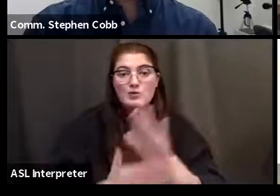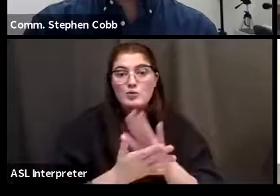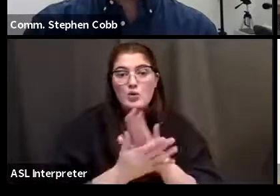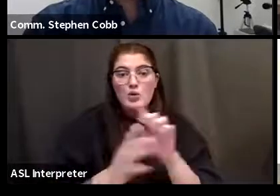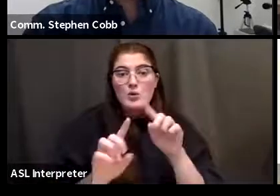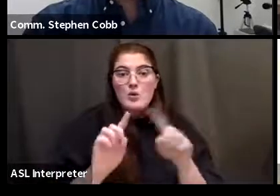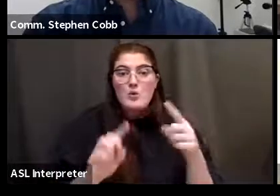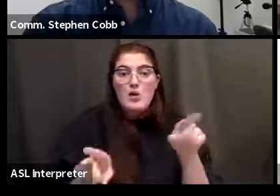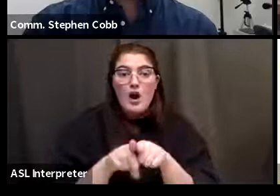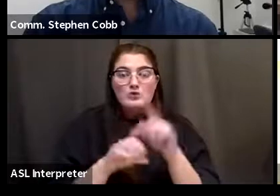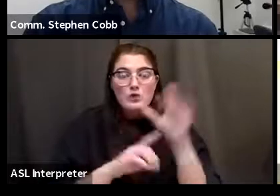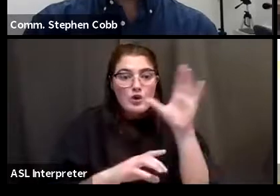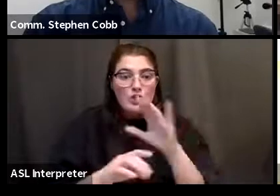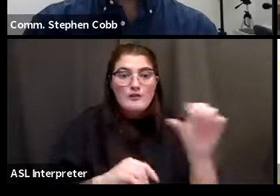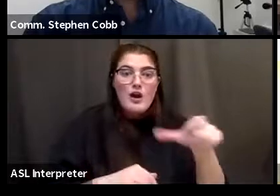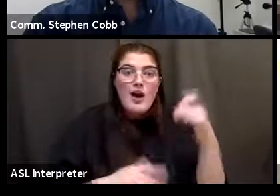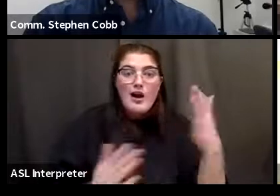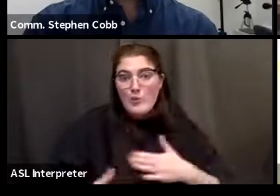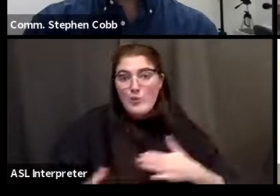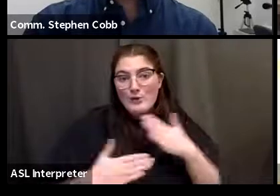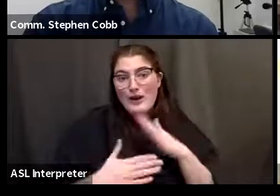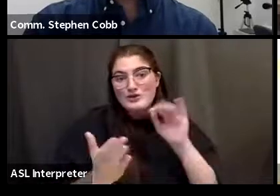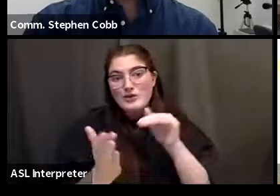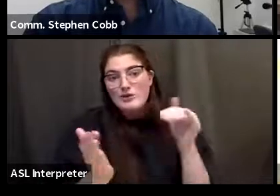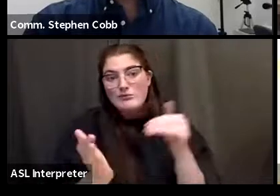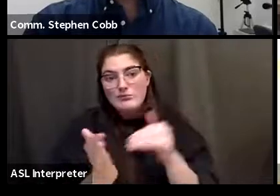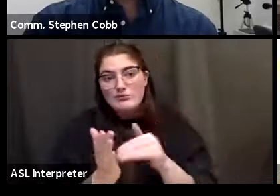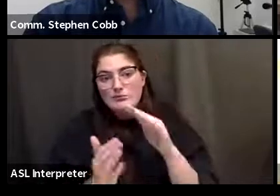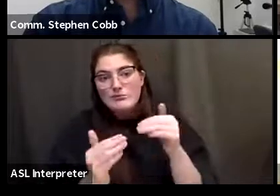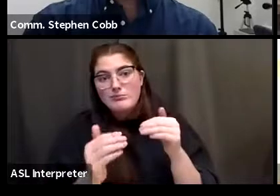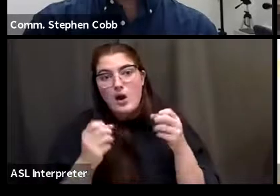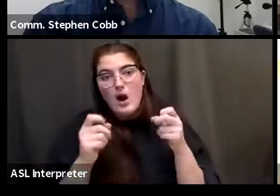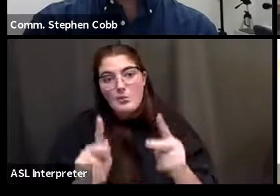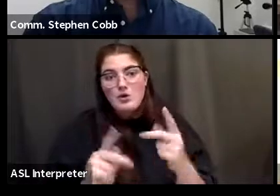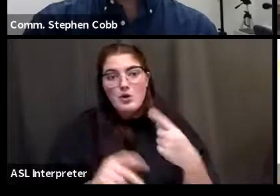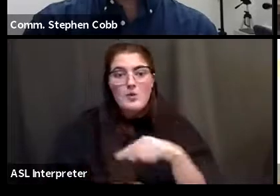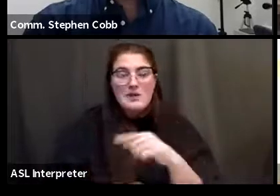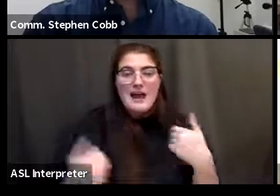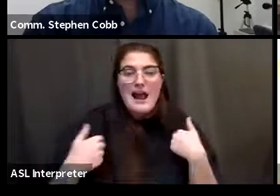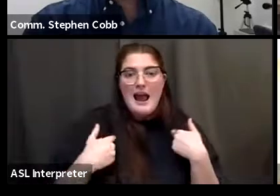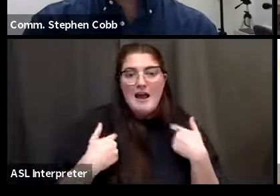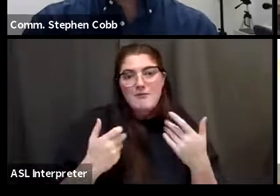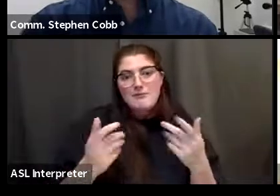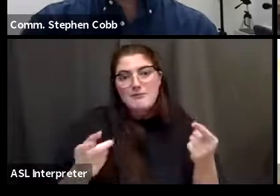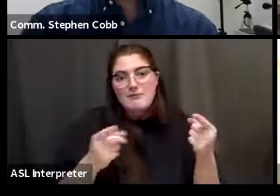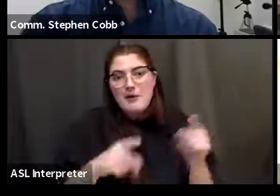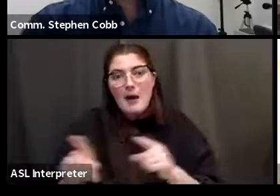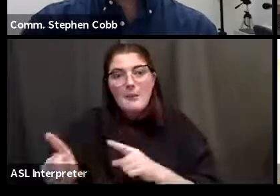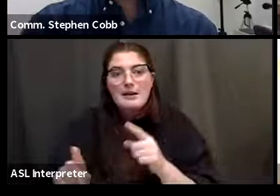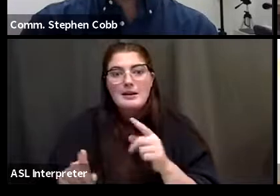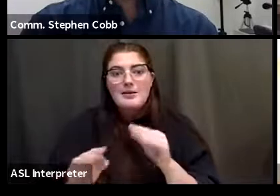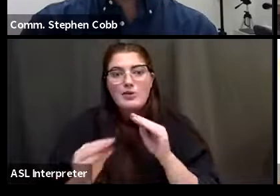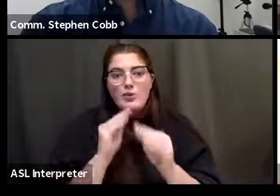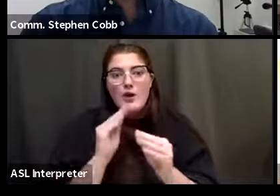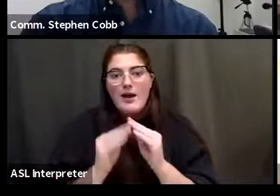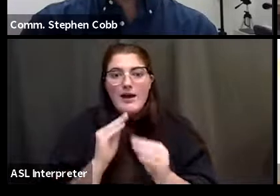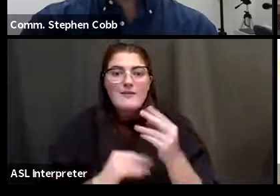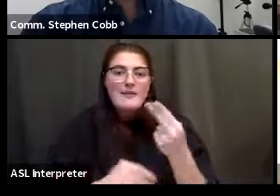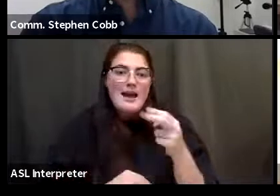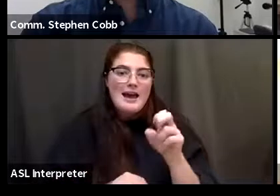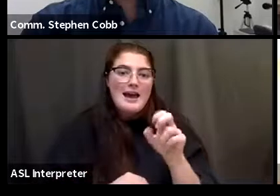other recreation opportunities. We have on the horizon for us as a community, the redevelopment of Hechinger